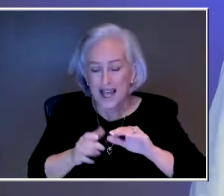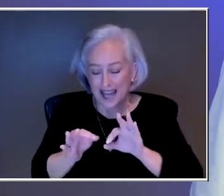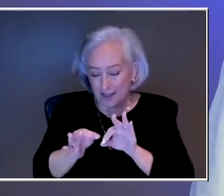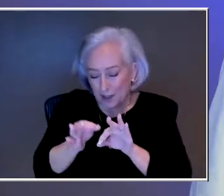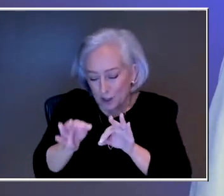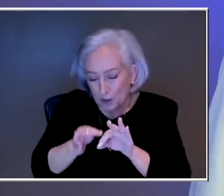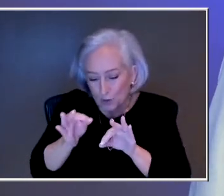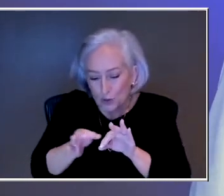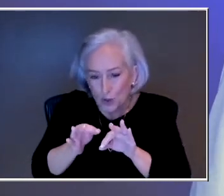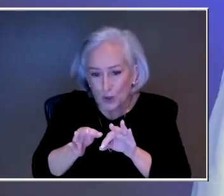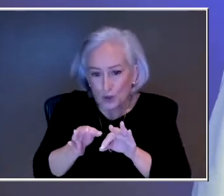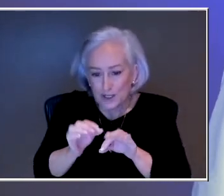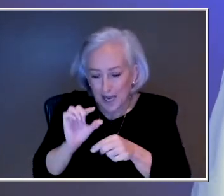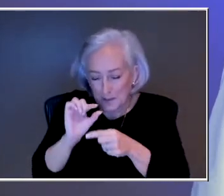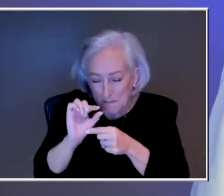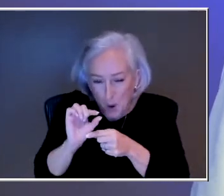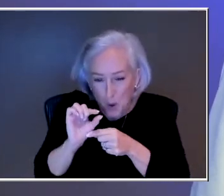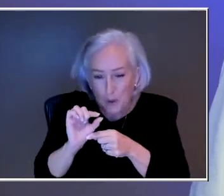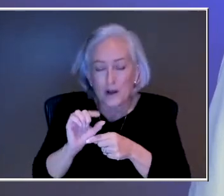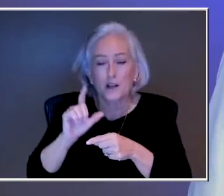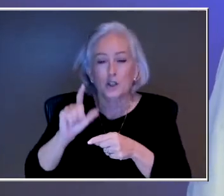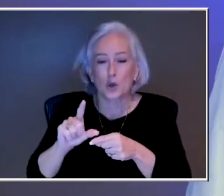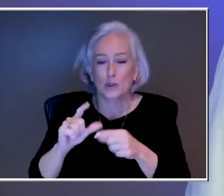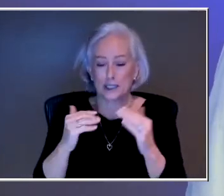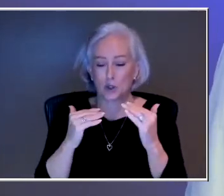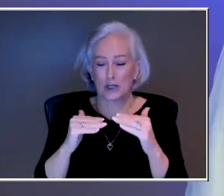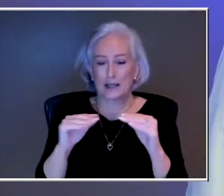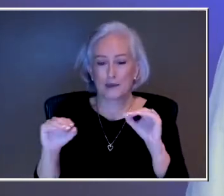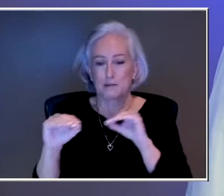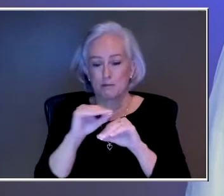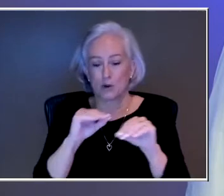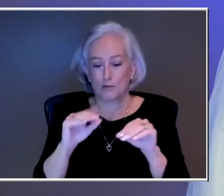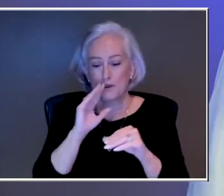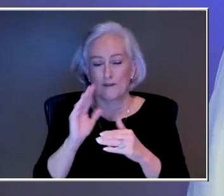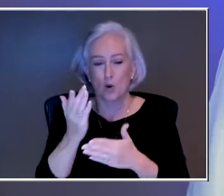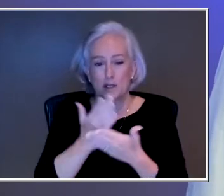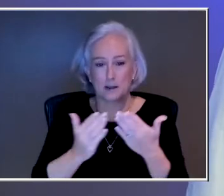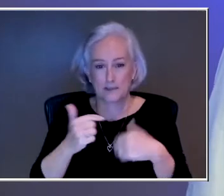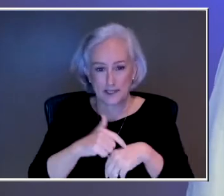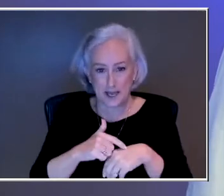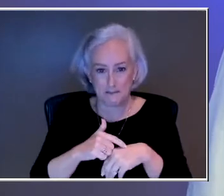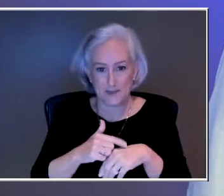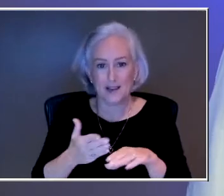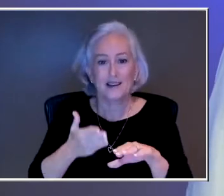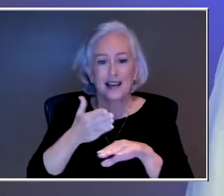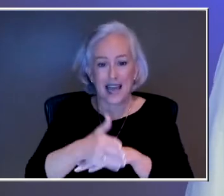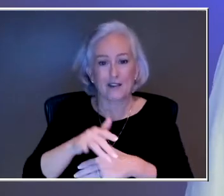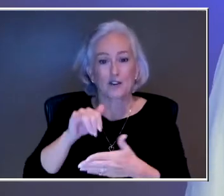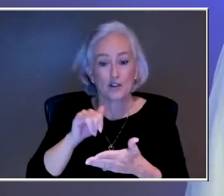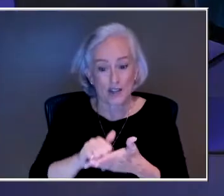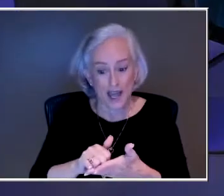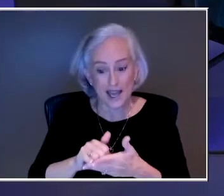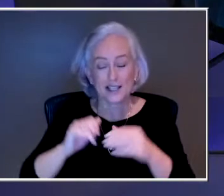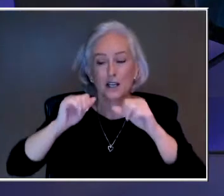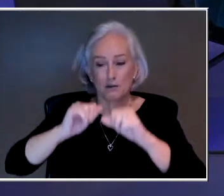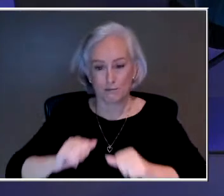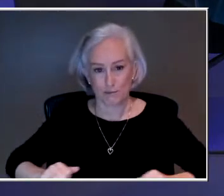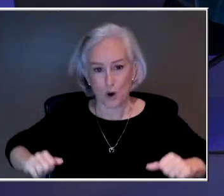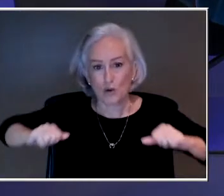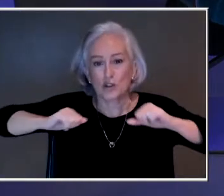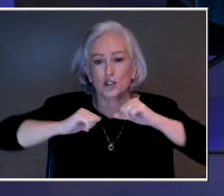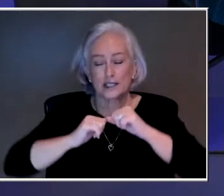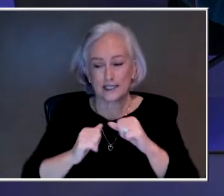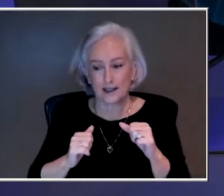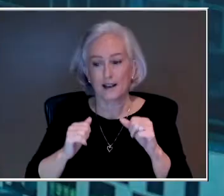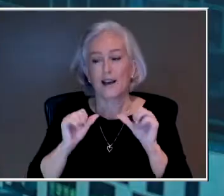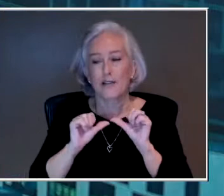But then beyond that, we let patients do free range of motion and then ultimately get back to their normal lives. And I think it's interesting to point out too is